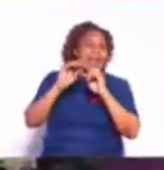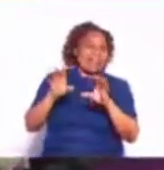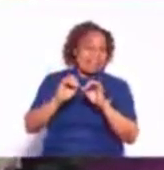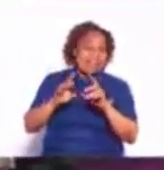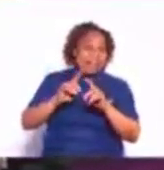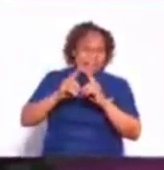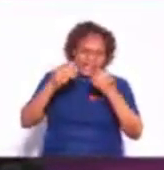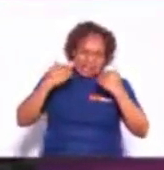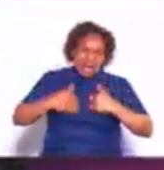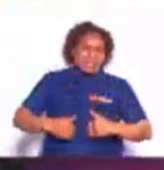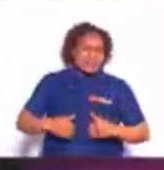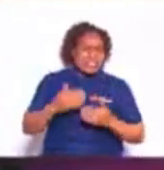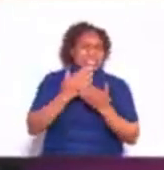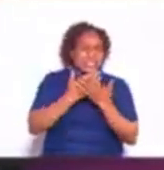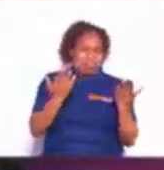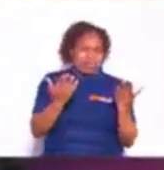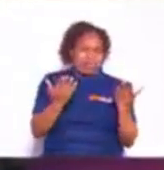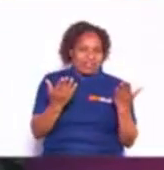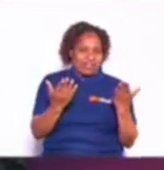but to the person is something.